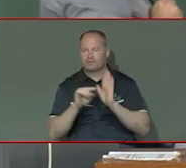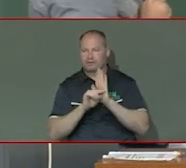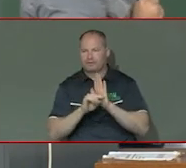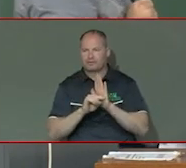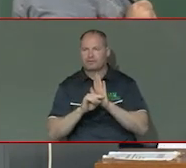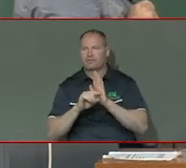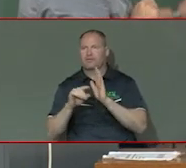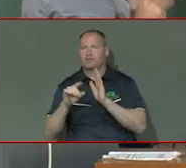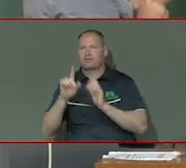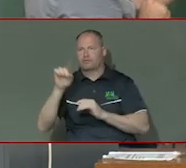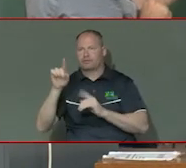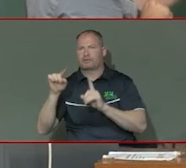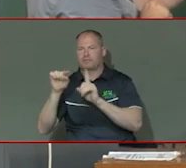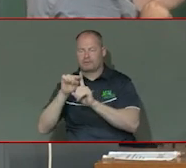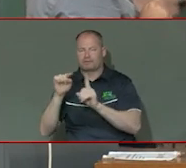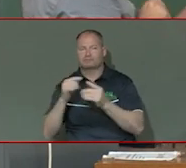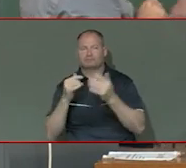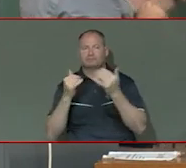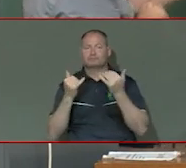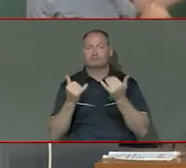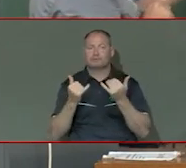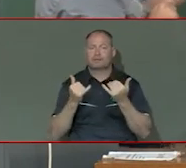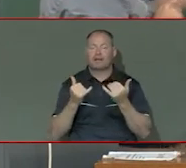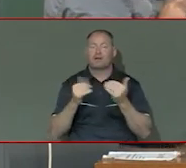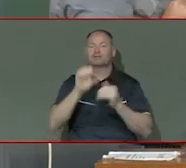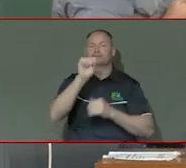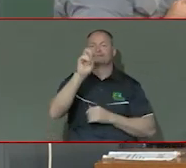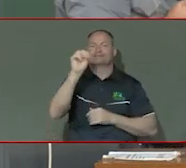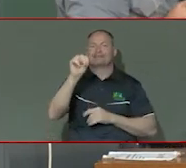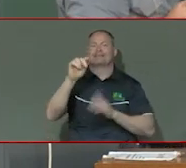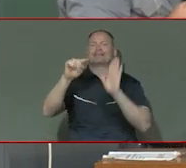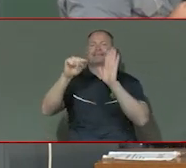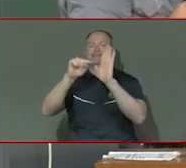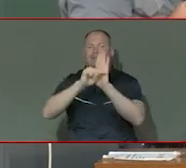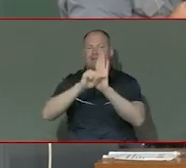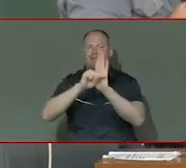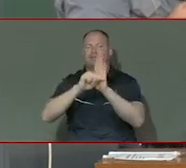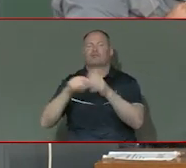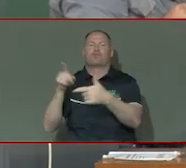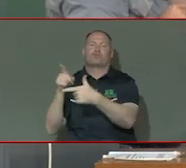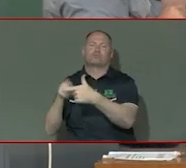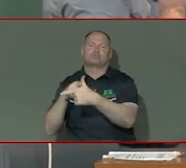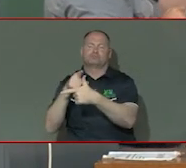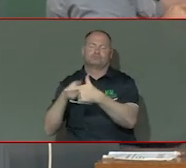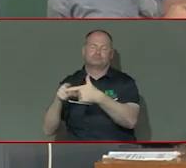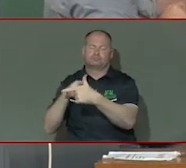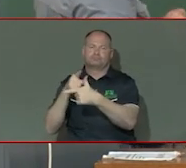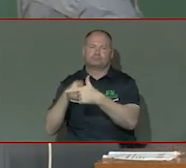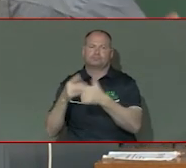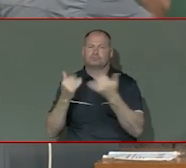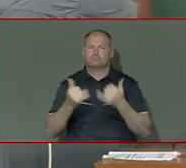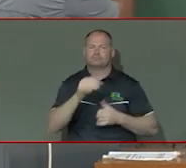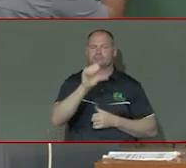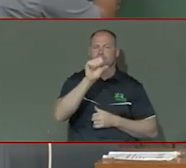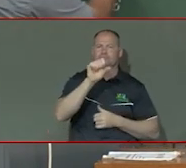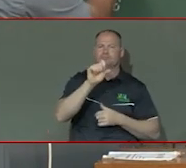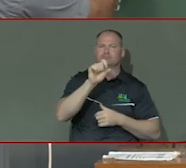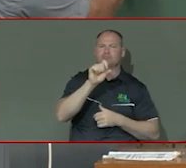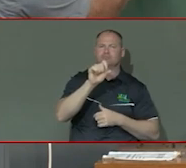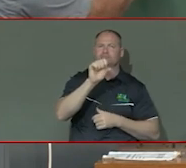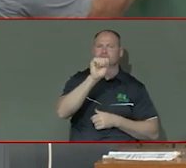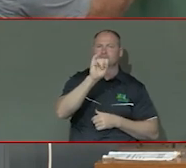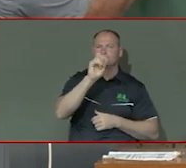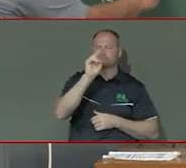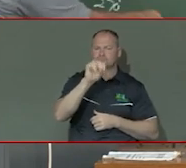theta, correct? Now it becomes the sine of negative an angle, correct? And the sine of negative an angle,